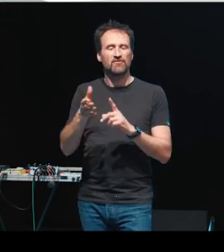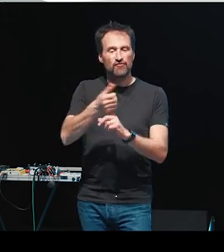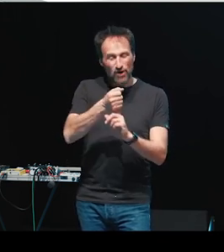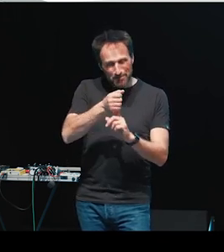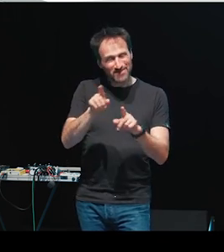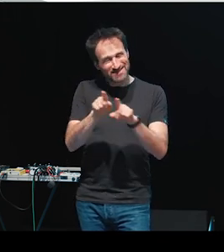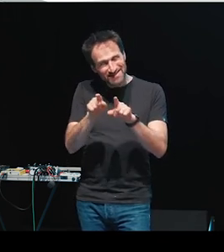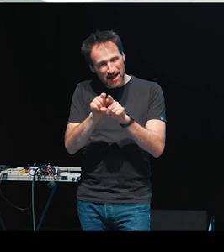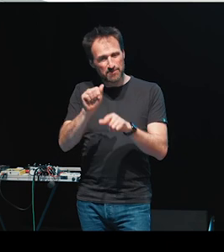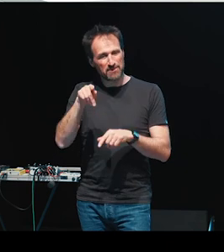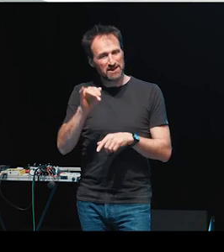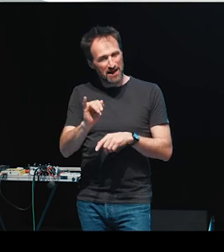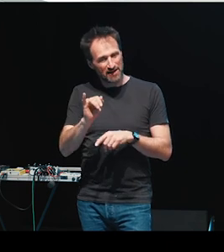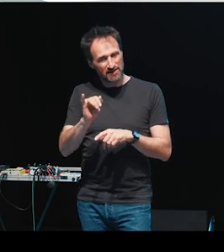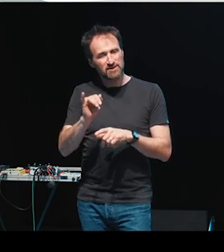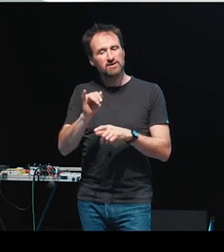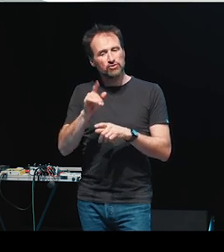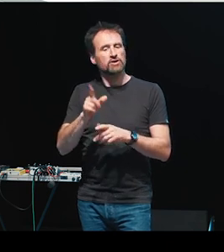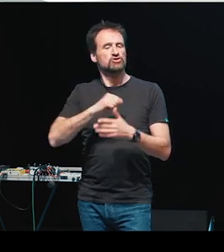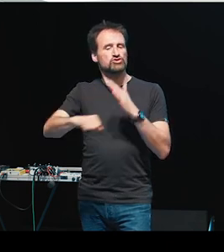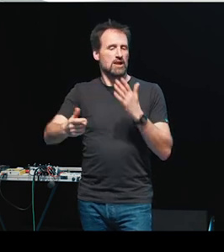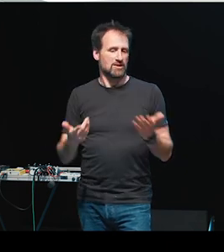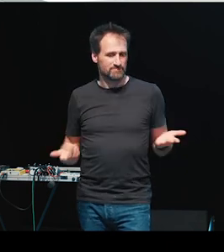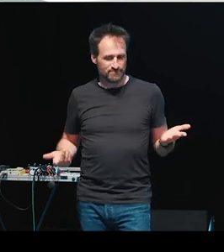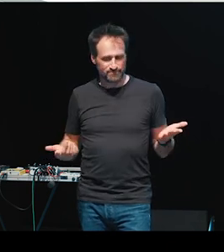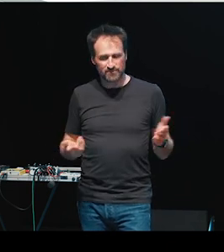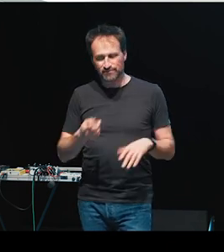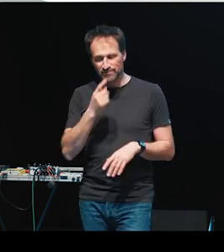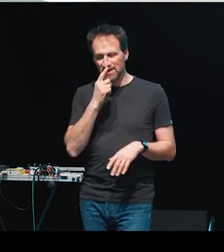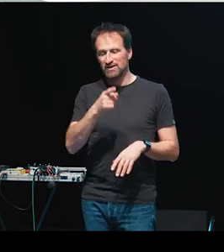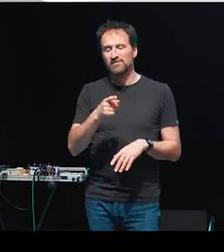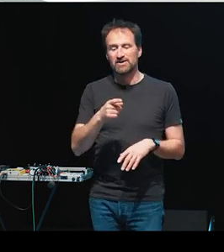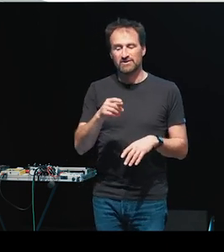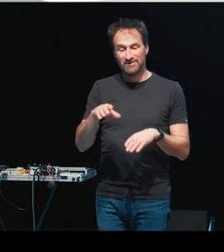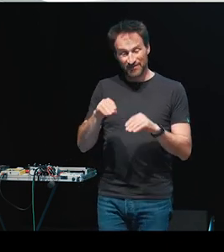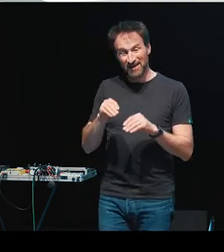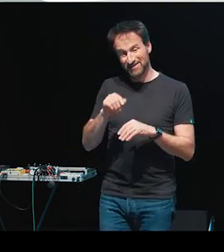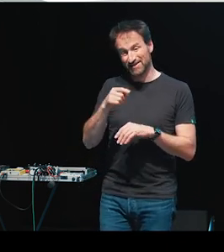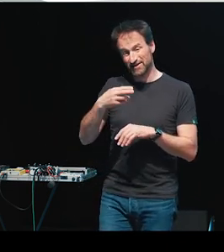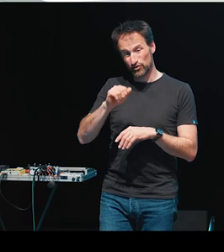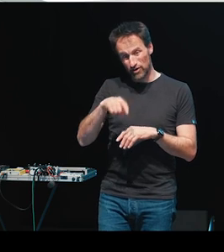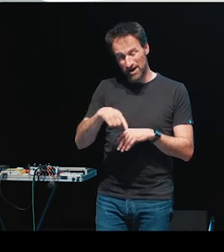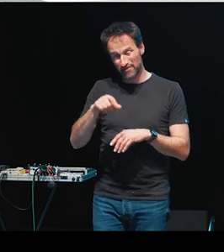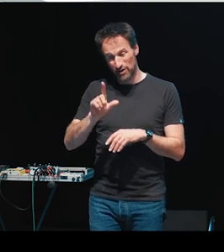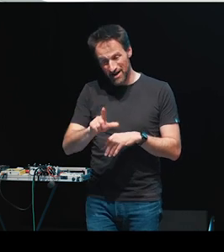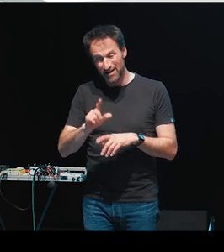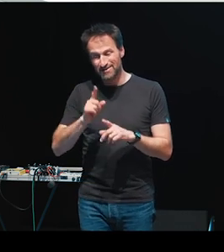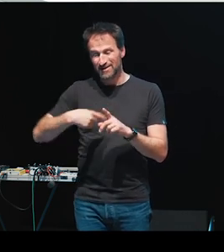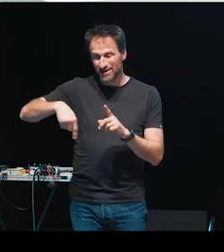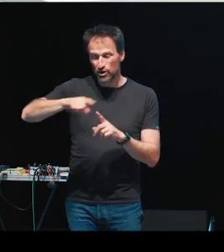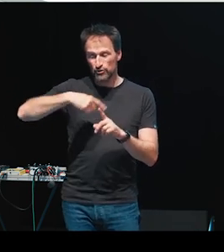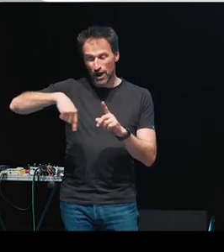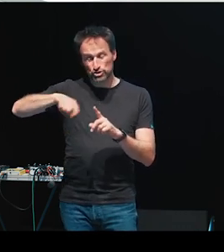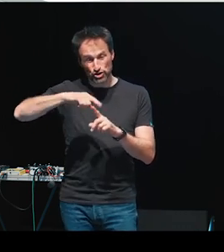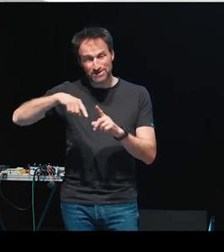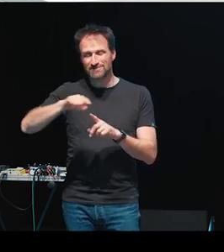And you're still making all the same requests that the REST version of that app was making, but it will be faster because all those round trips are happening over a fast data center